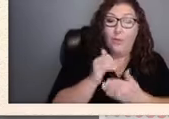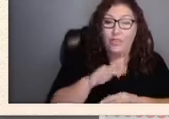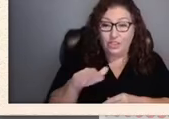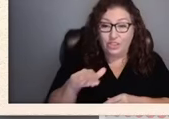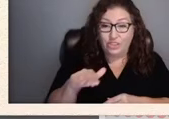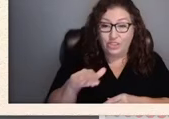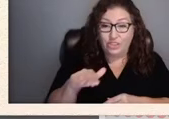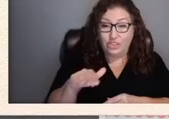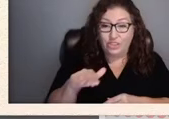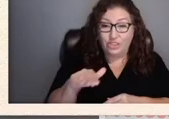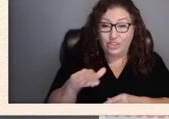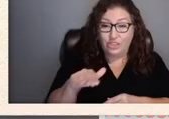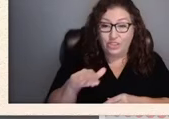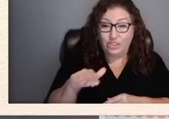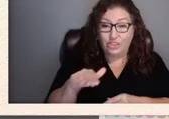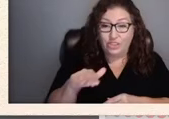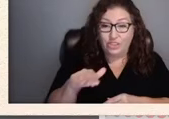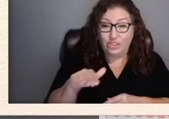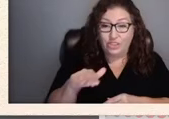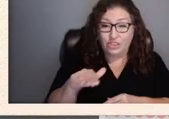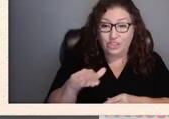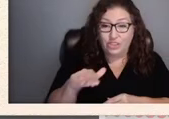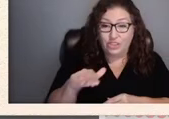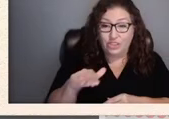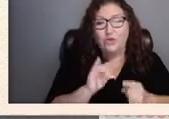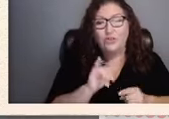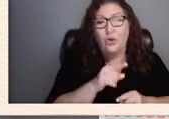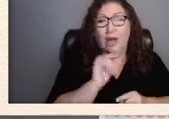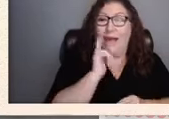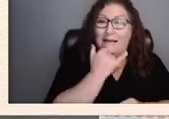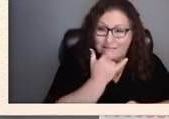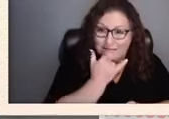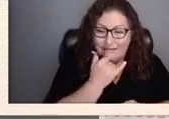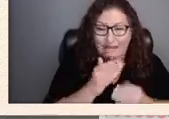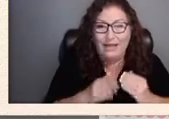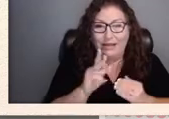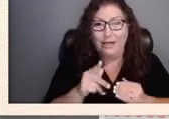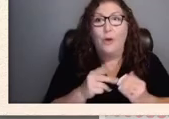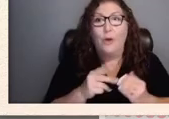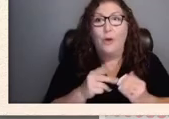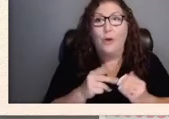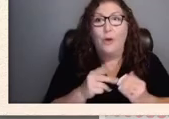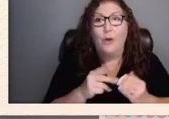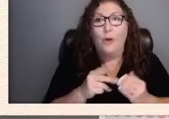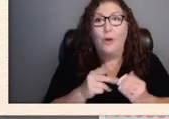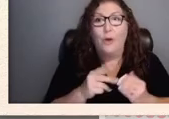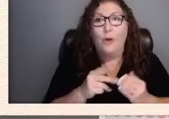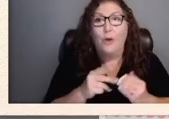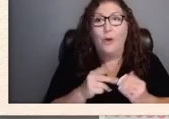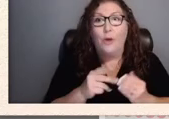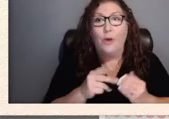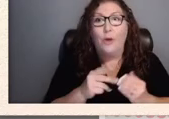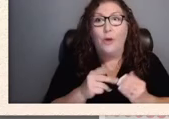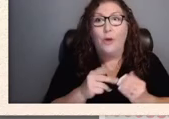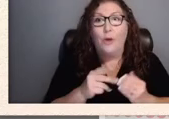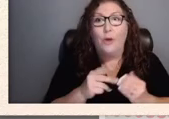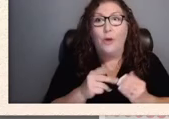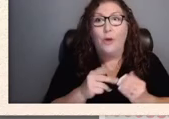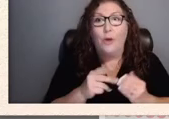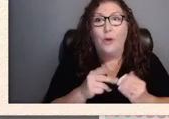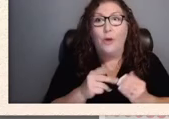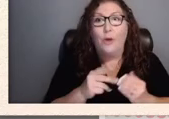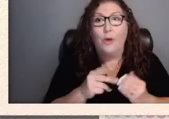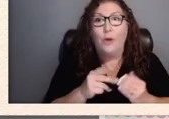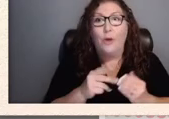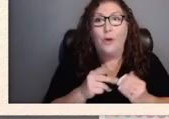emotions versus those which often very accidentally end up reinforcing some of their anxiety. So, very well-meaning parents, we talked